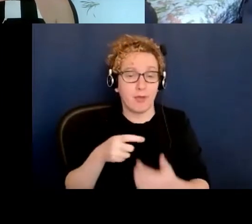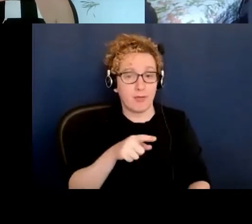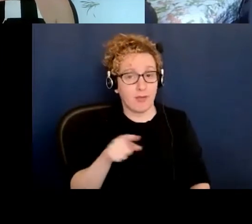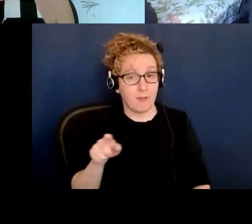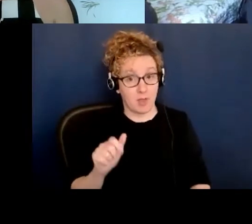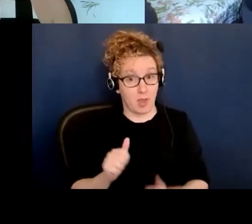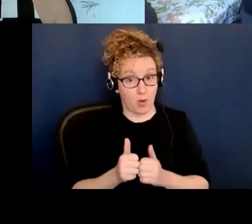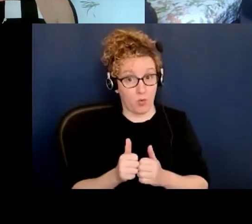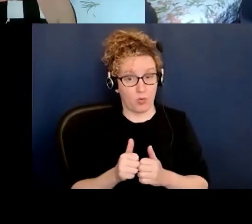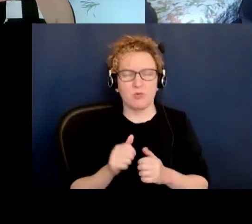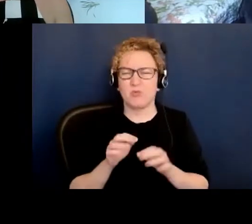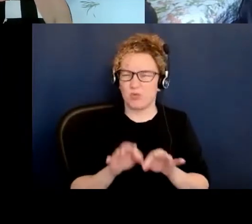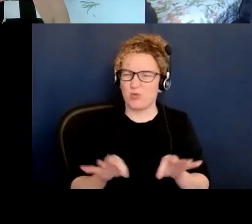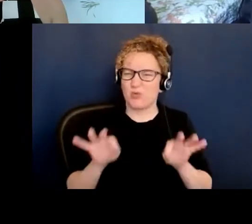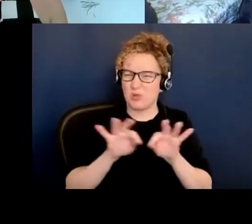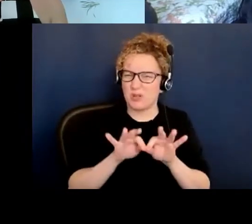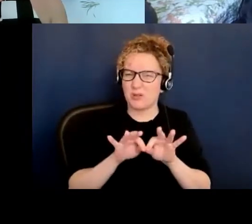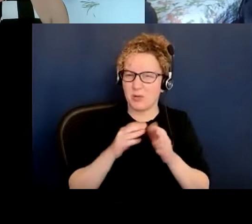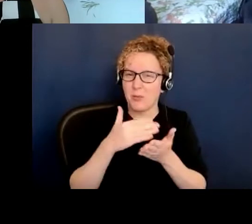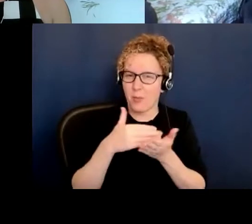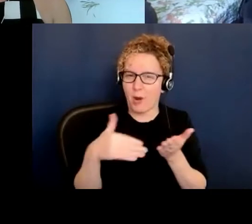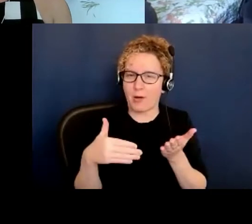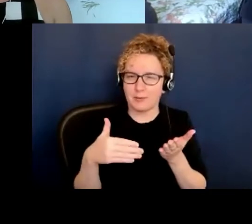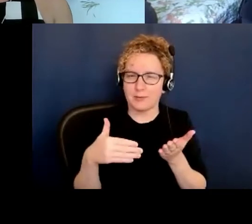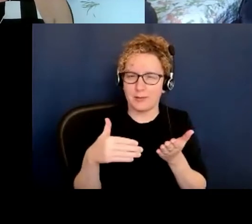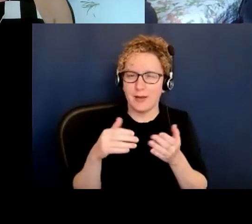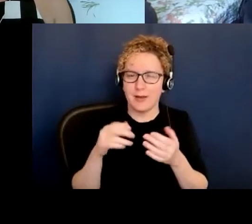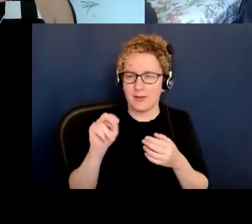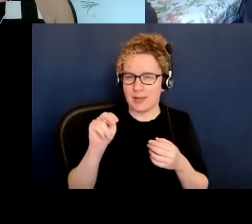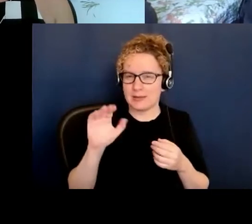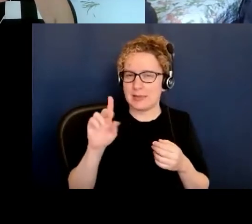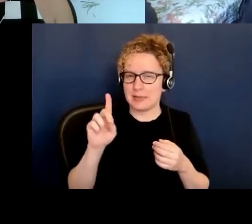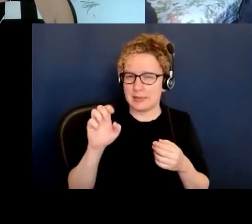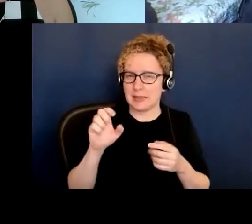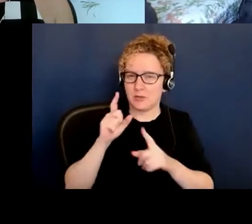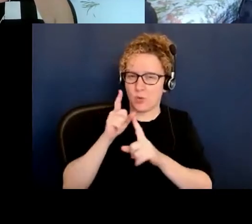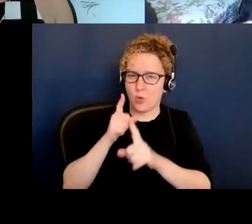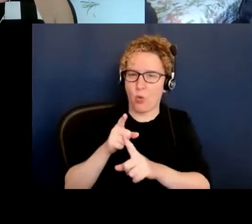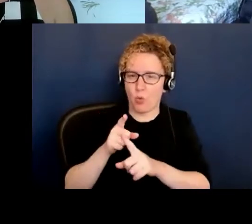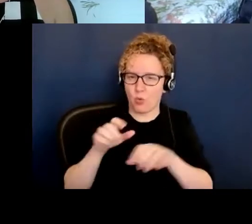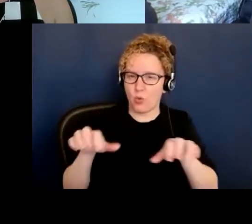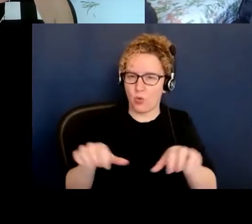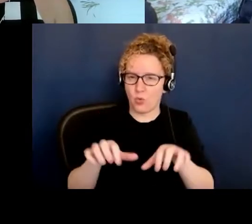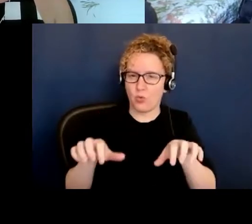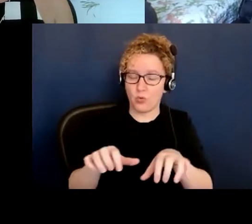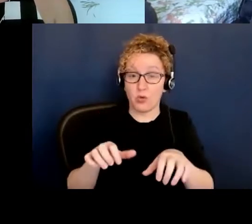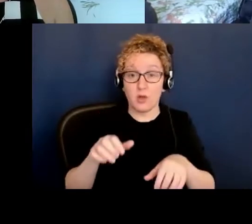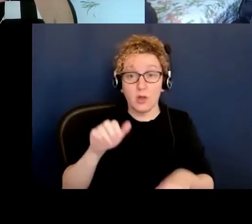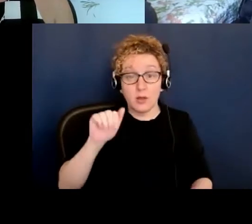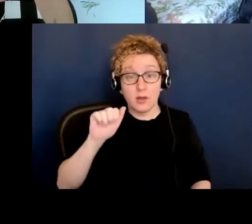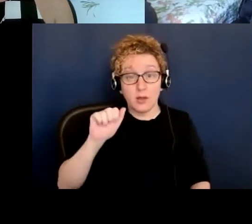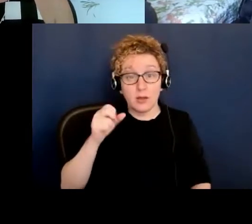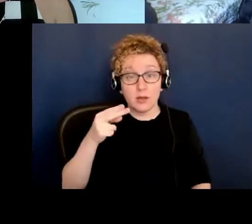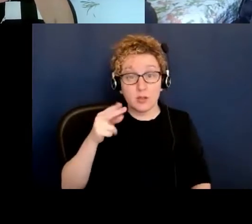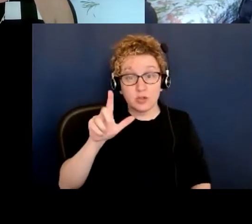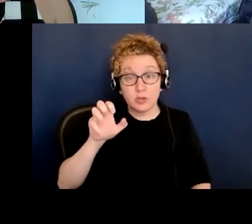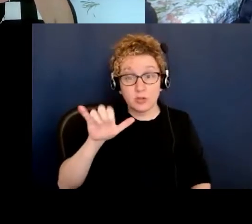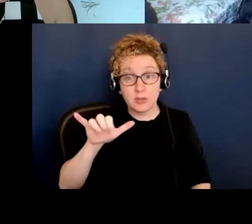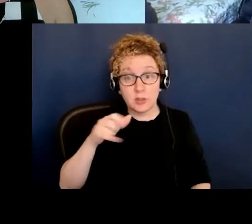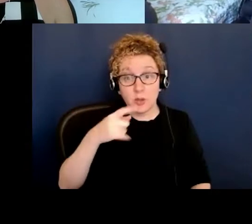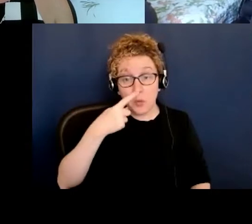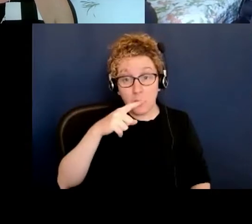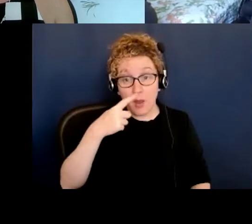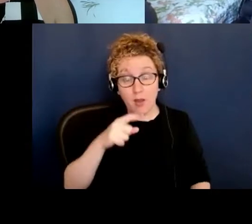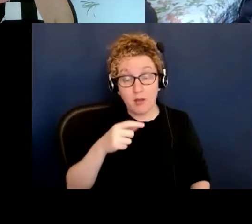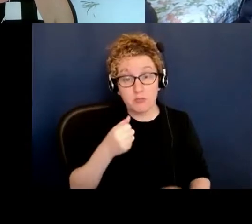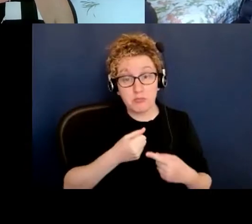That's a critical part of what the Clearinghouse does. So Ashley, if you would talk a bit about that, about the kinds of things that